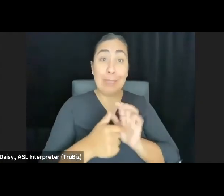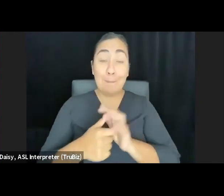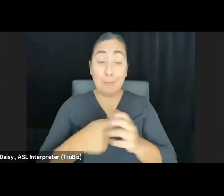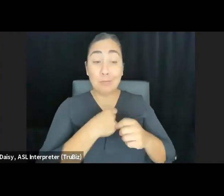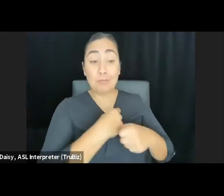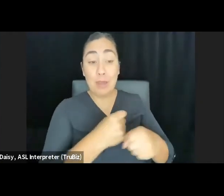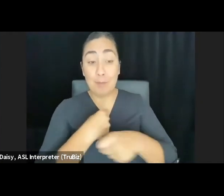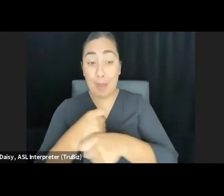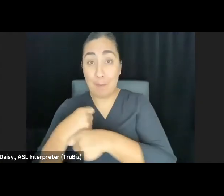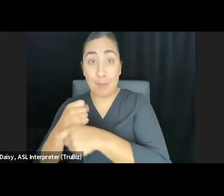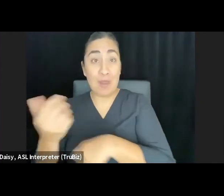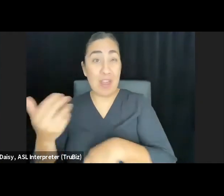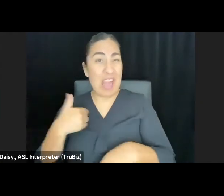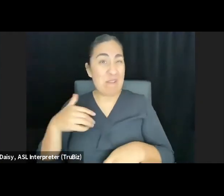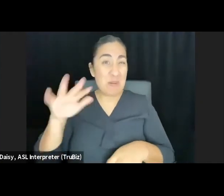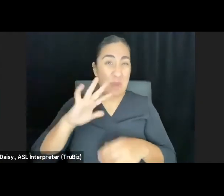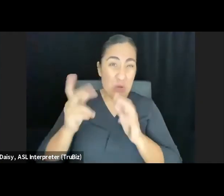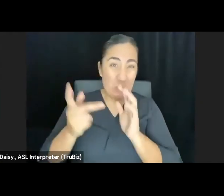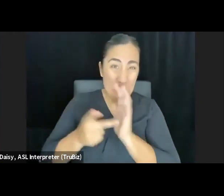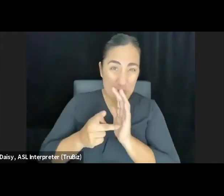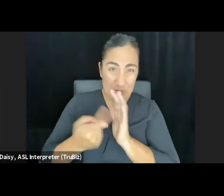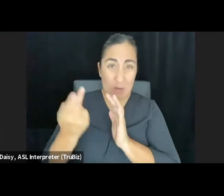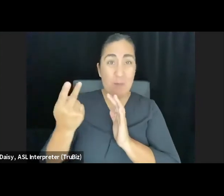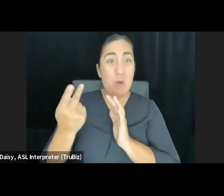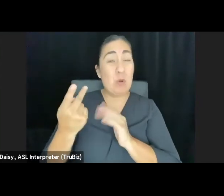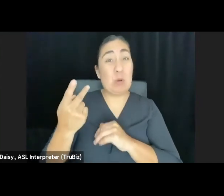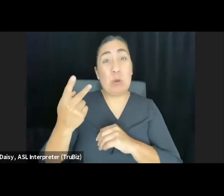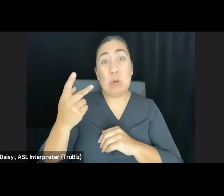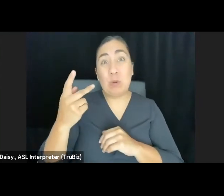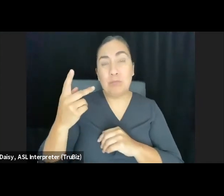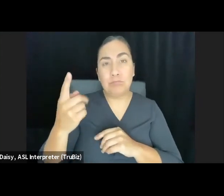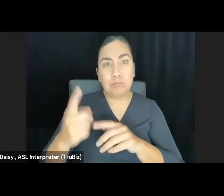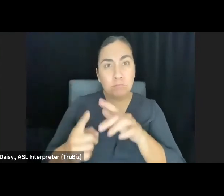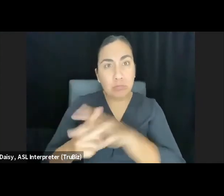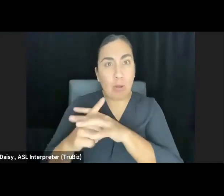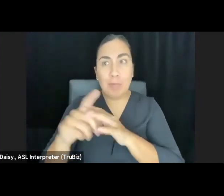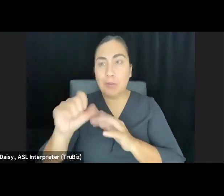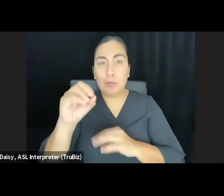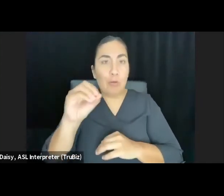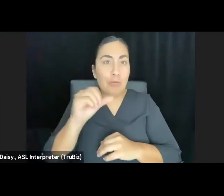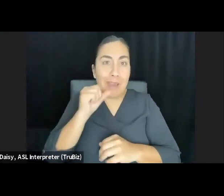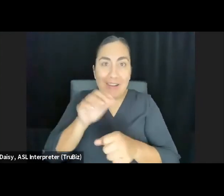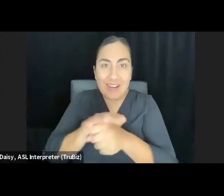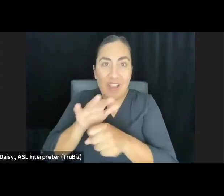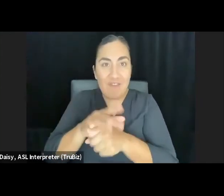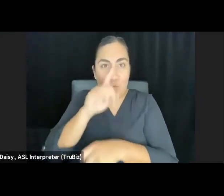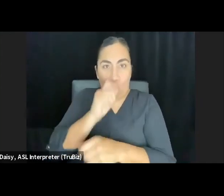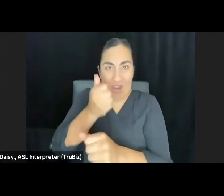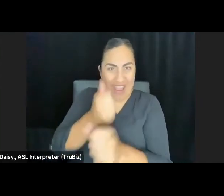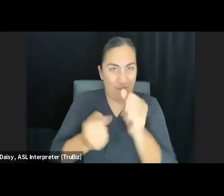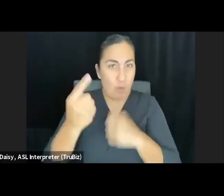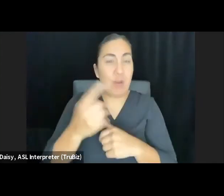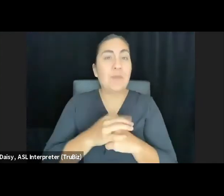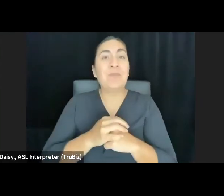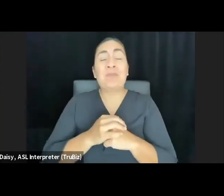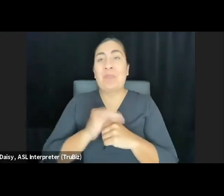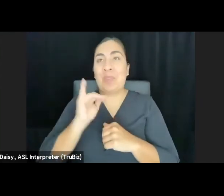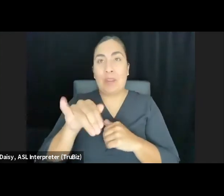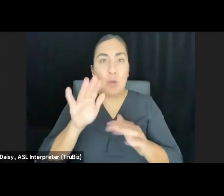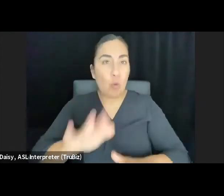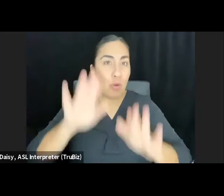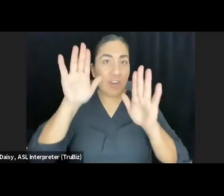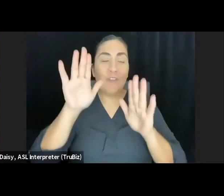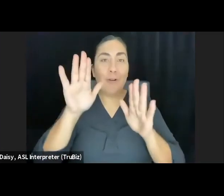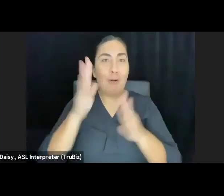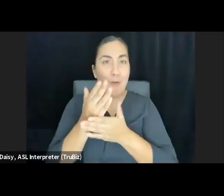about double that. So we didn't have enough for everybody. And this wonderful piece of kind of spontaneous theater